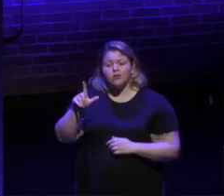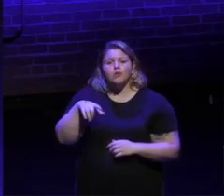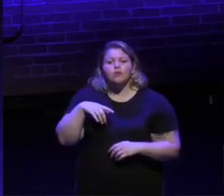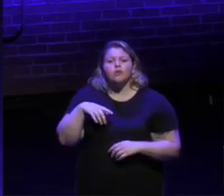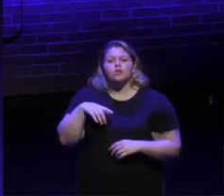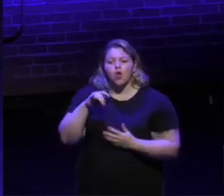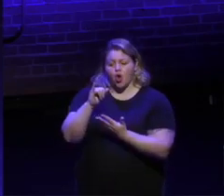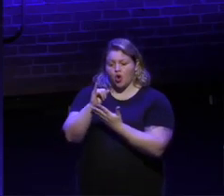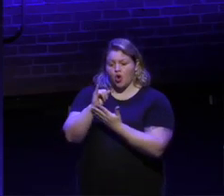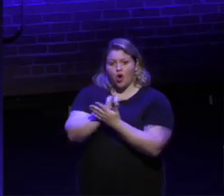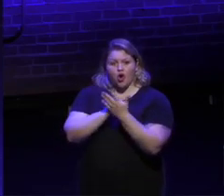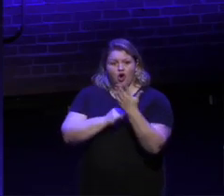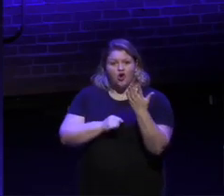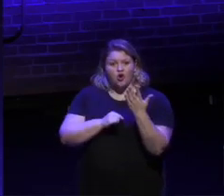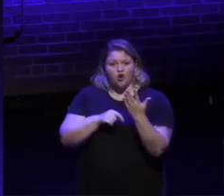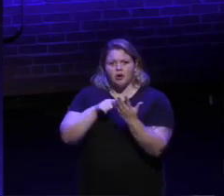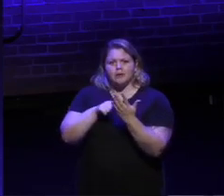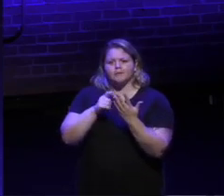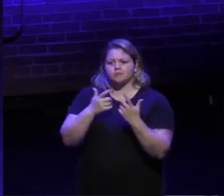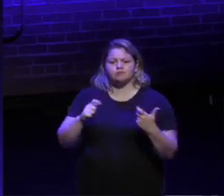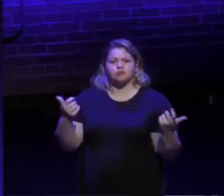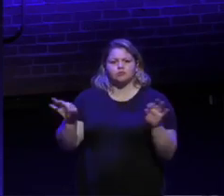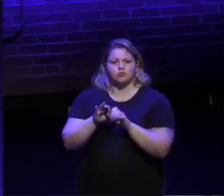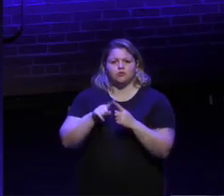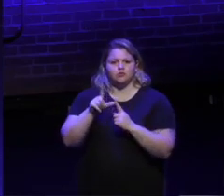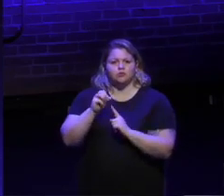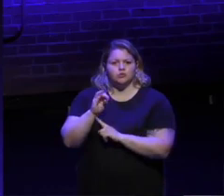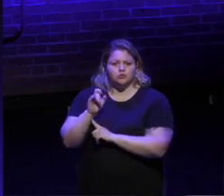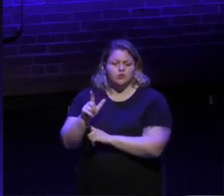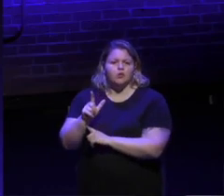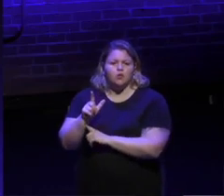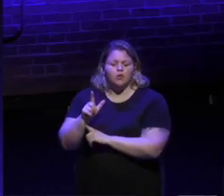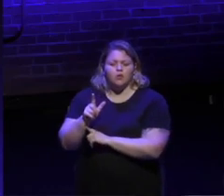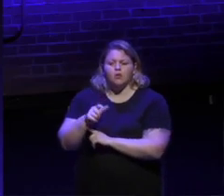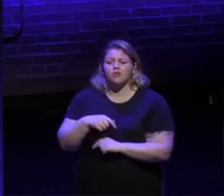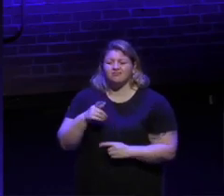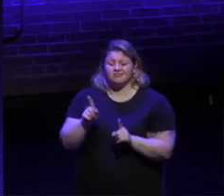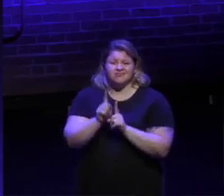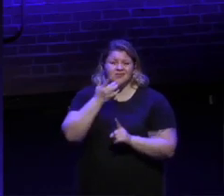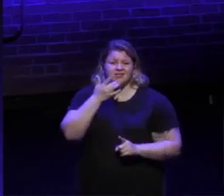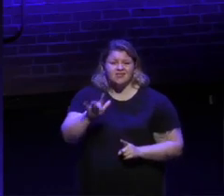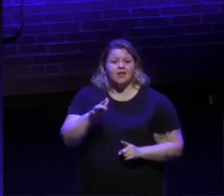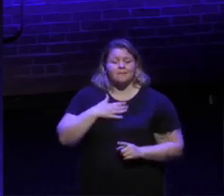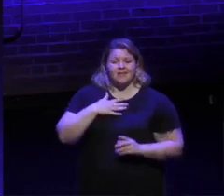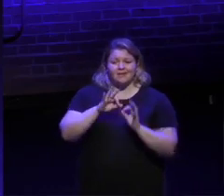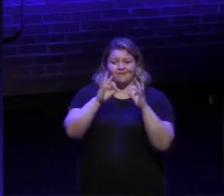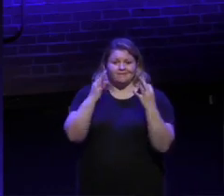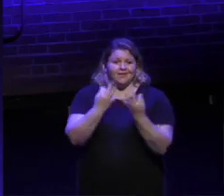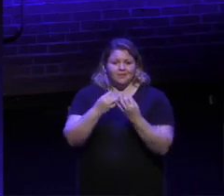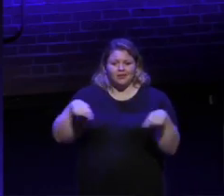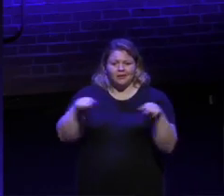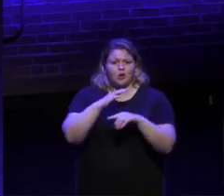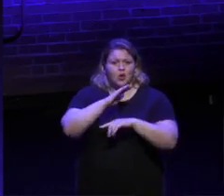city of Lowell. So I really grew up with that stuck in my brain. I also was lucky enough in growing up in a musical household. My dad was